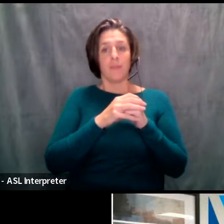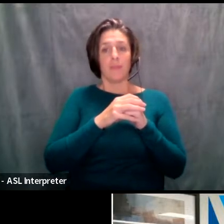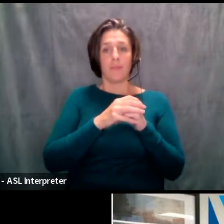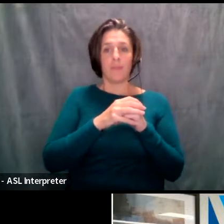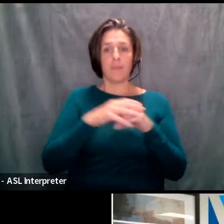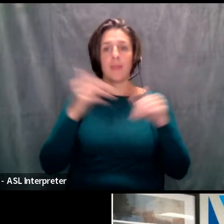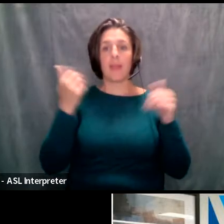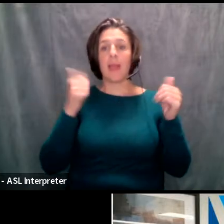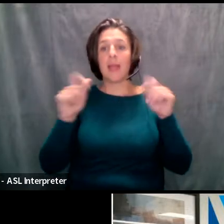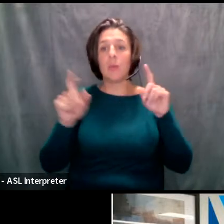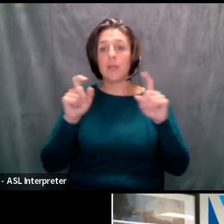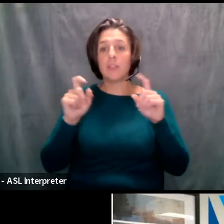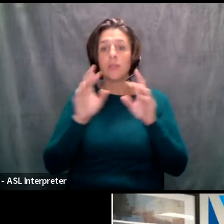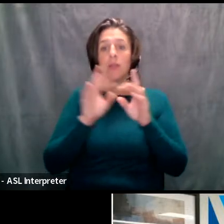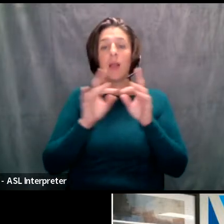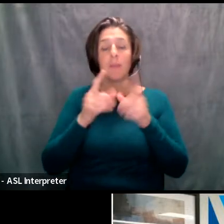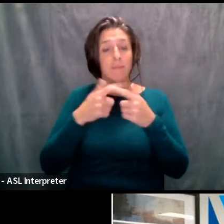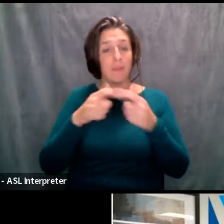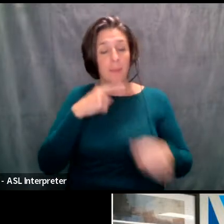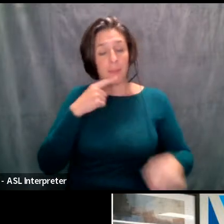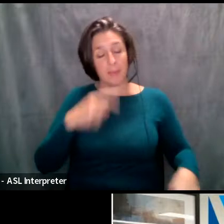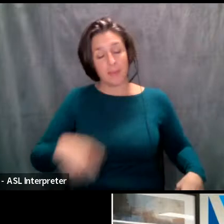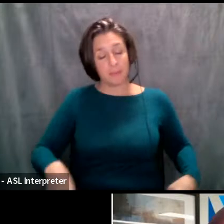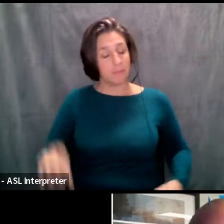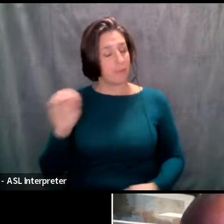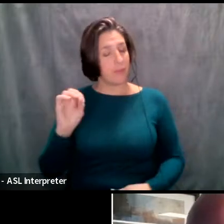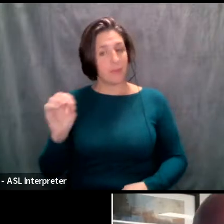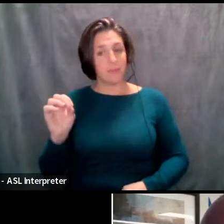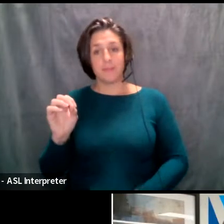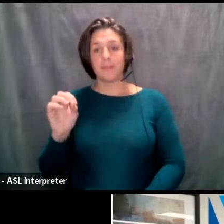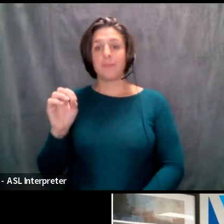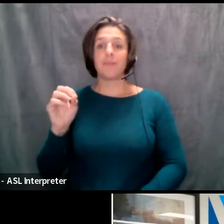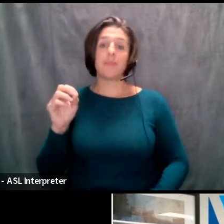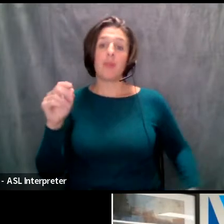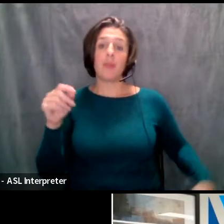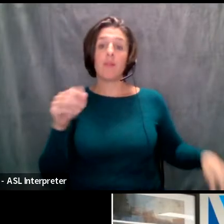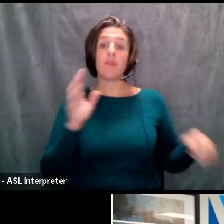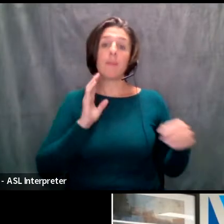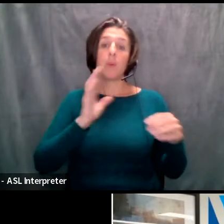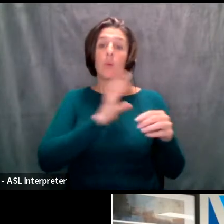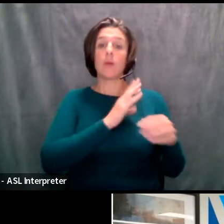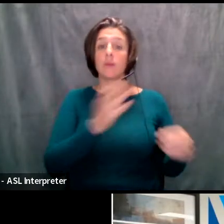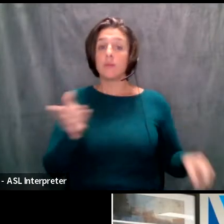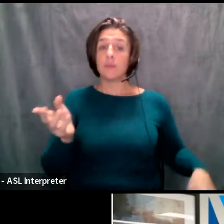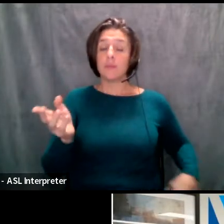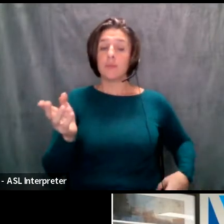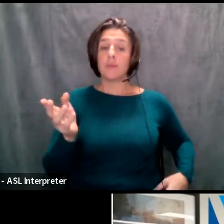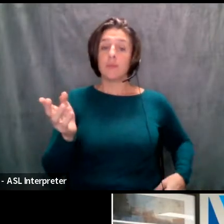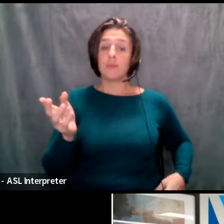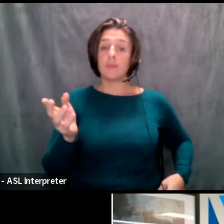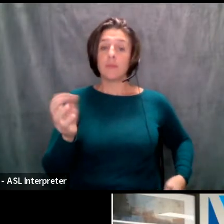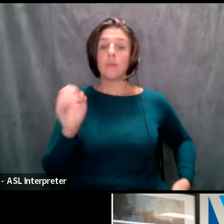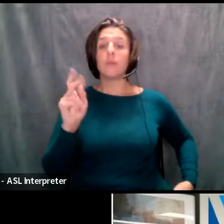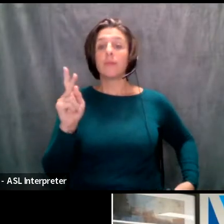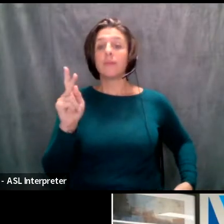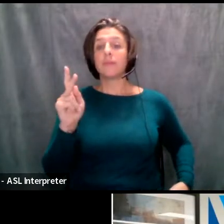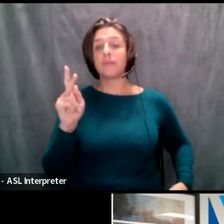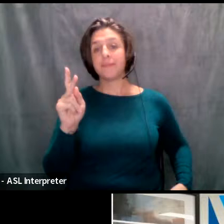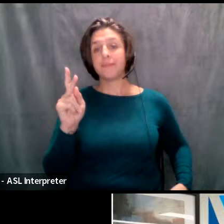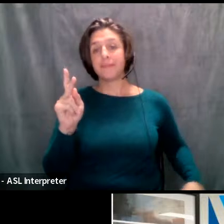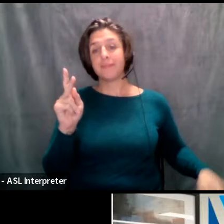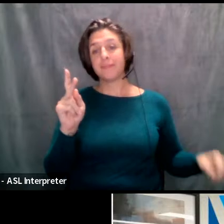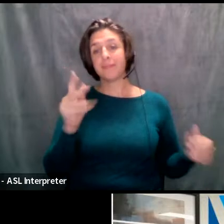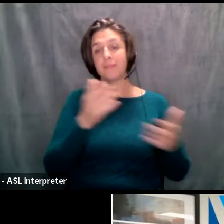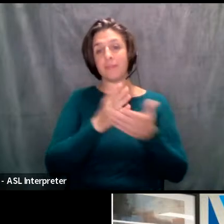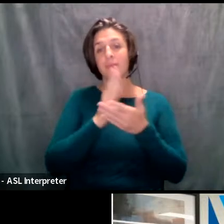Any questions or comments from the public? There are none. How about from the board? Okay. All